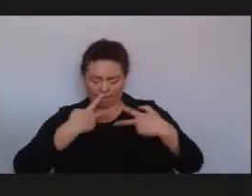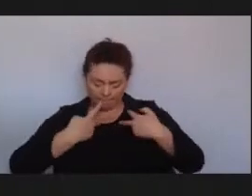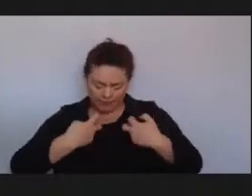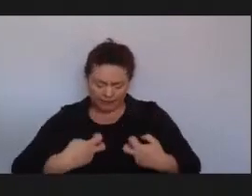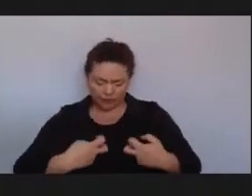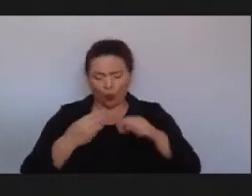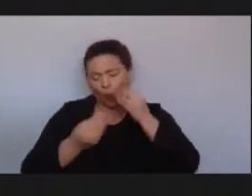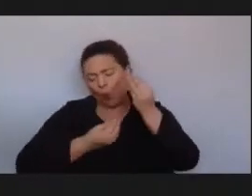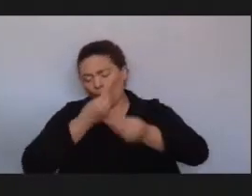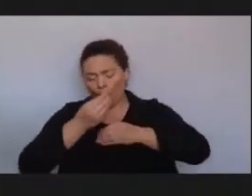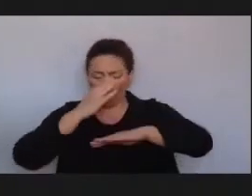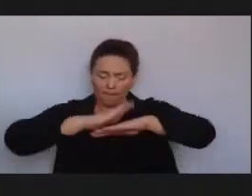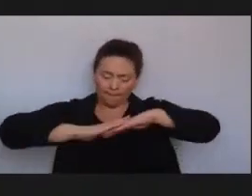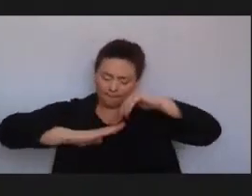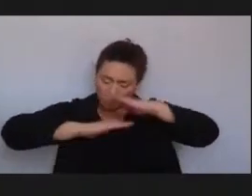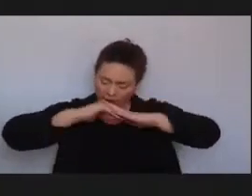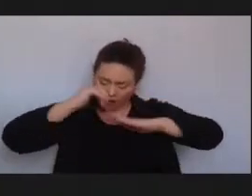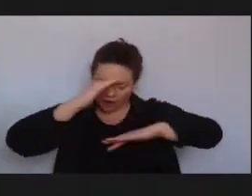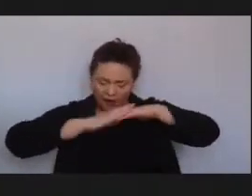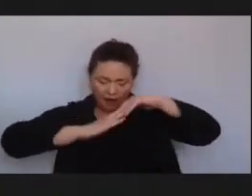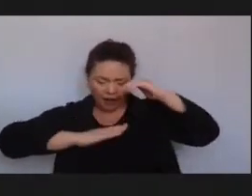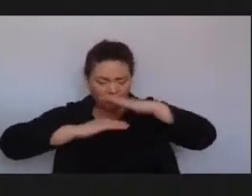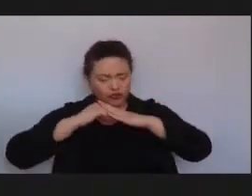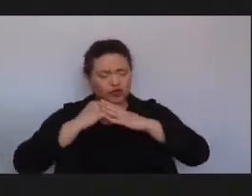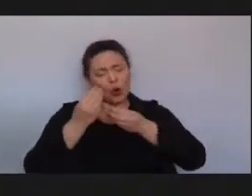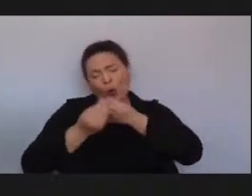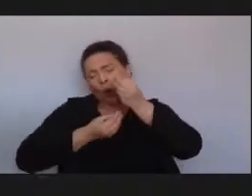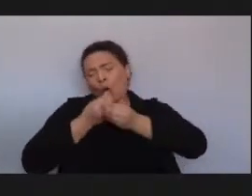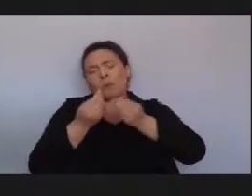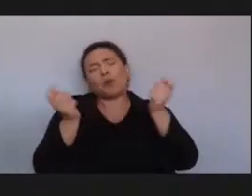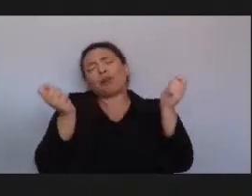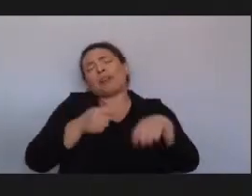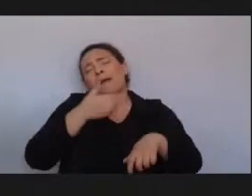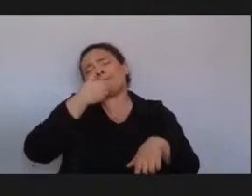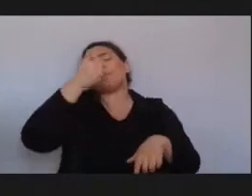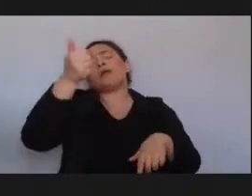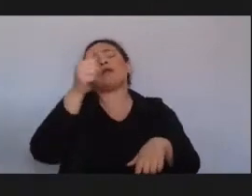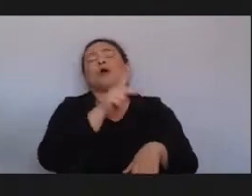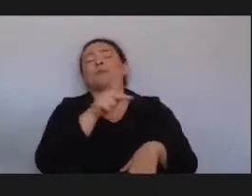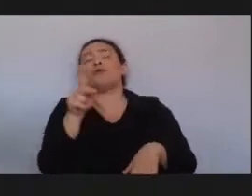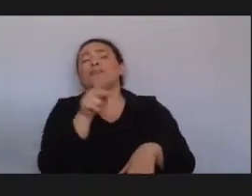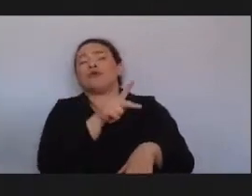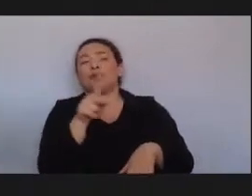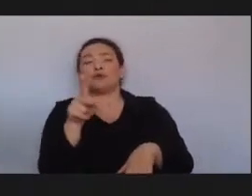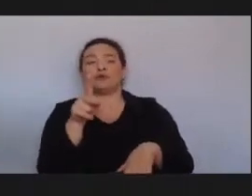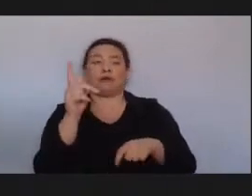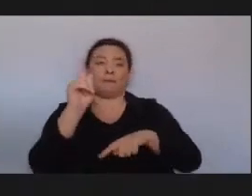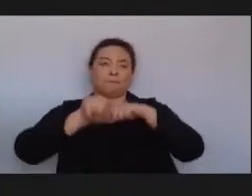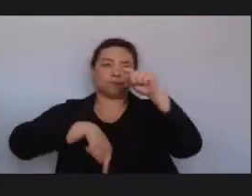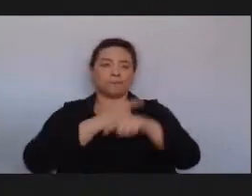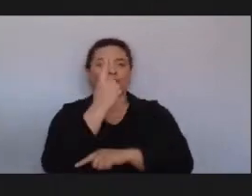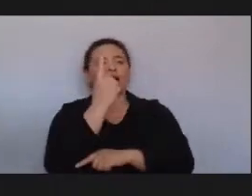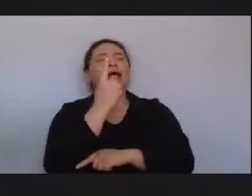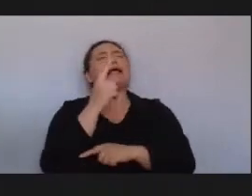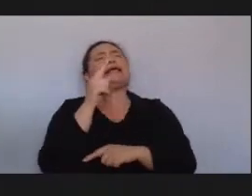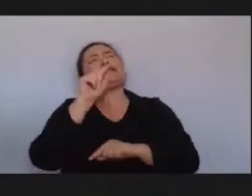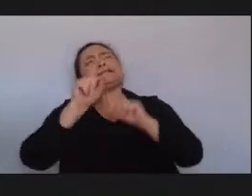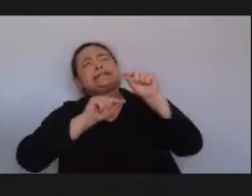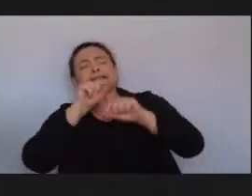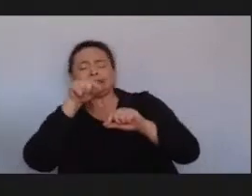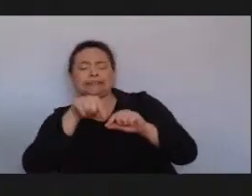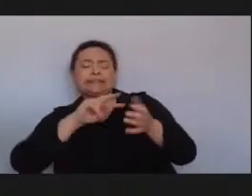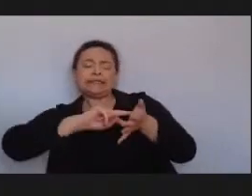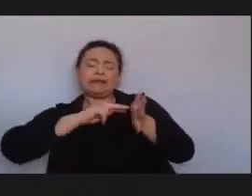we can. It involves rethinking and questioning all classroom practices. It may involve a change